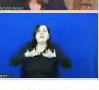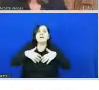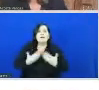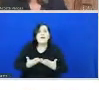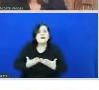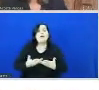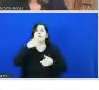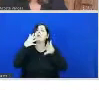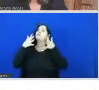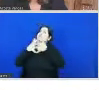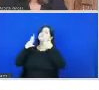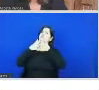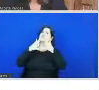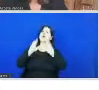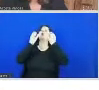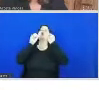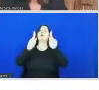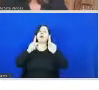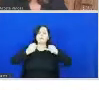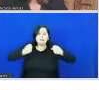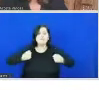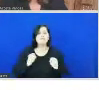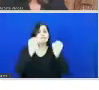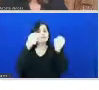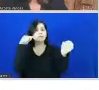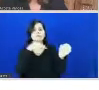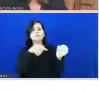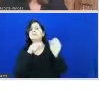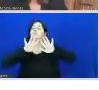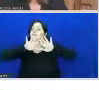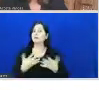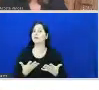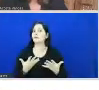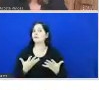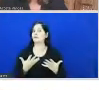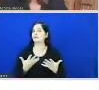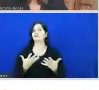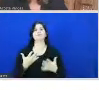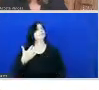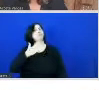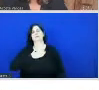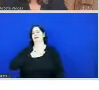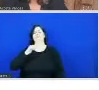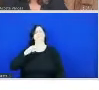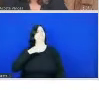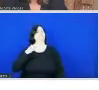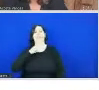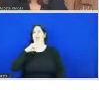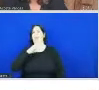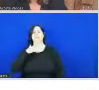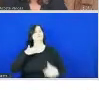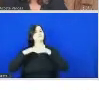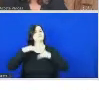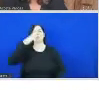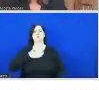around moving, as we've just heard, beyond rhetoric to action. So the obvious answer here is that